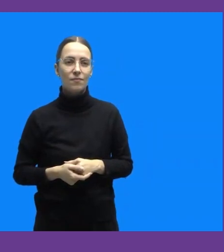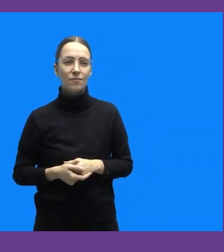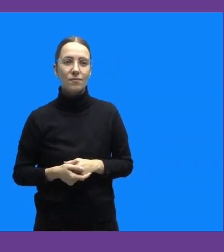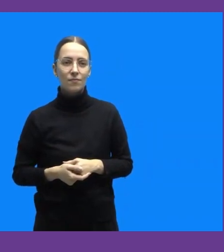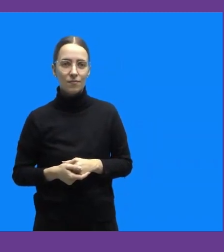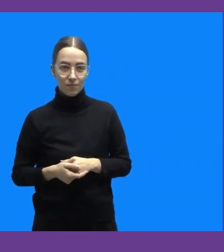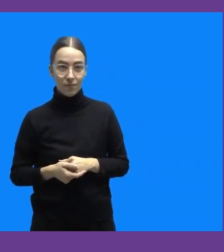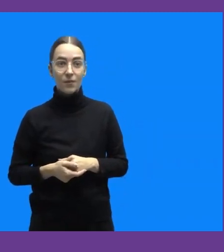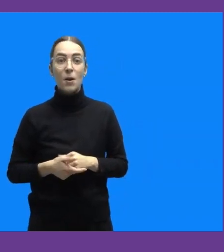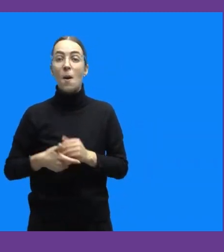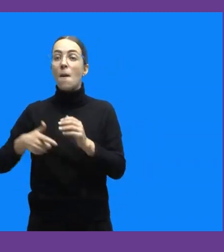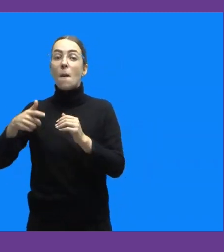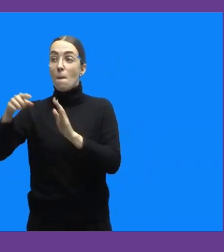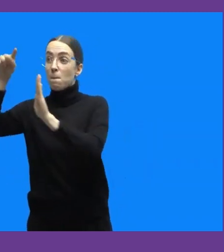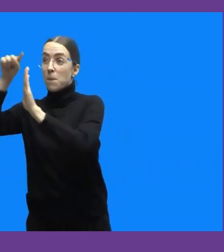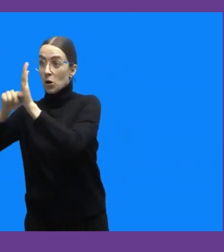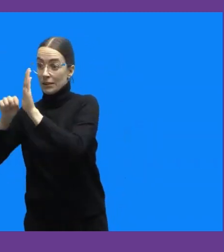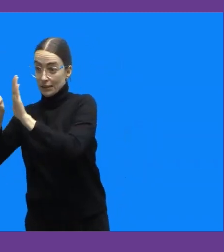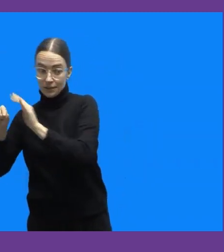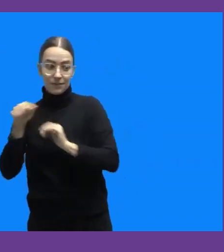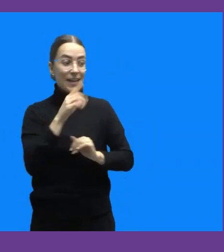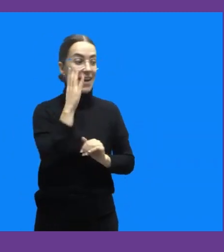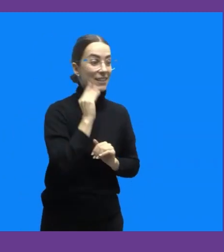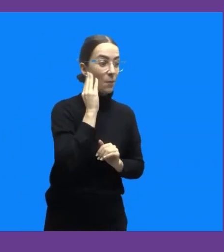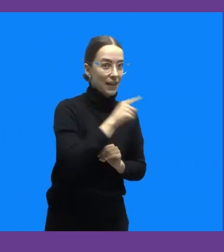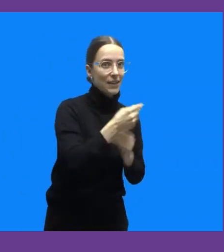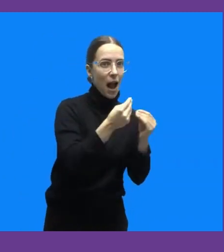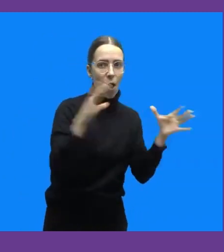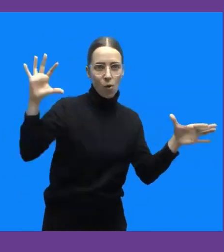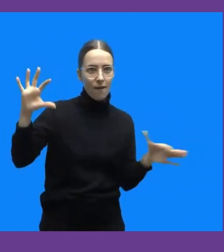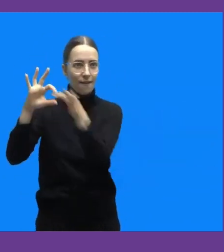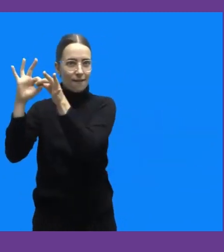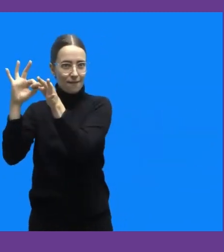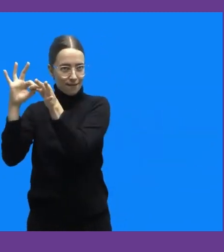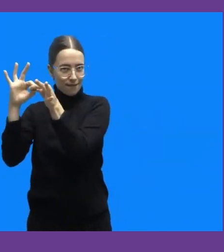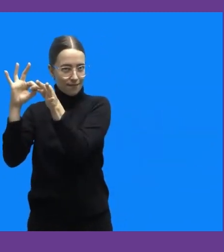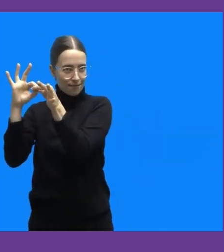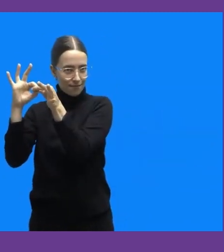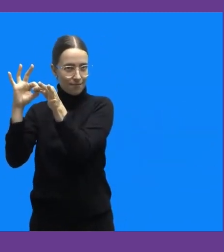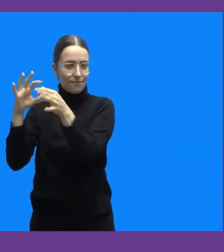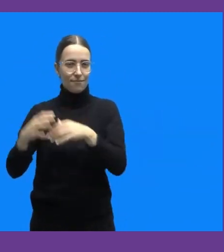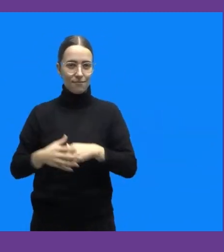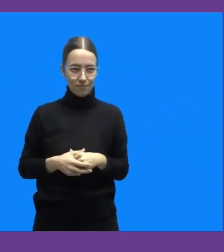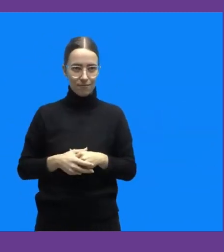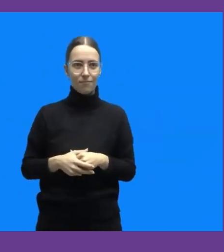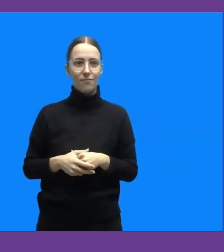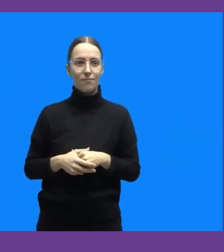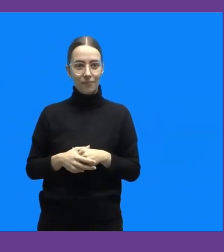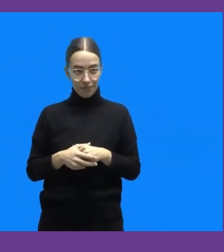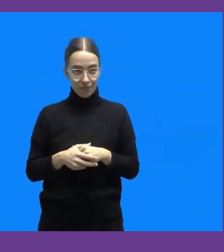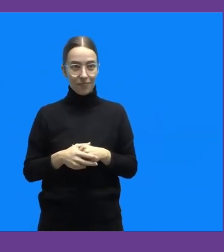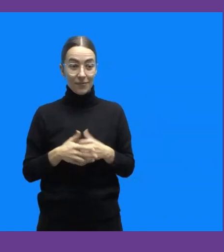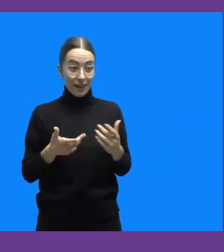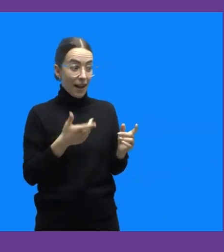having opportunities for people to get together and show what they are doing, and inviting other people to add more knowledge